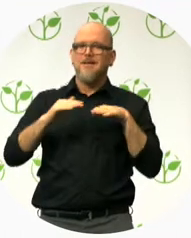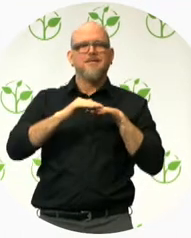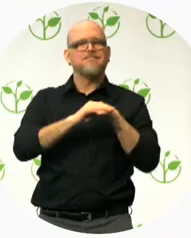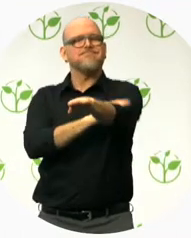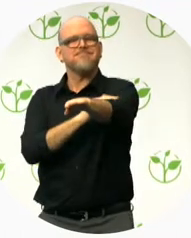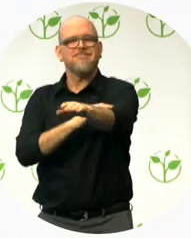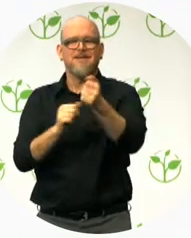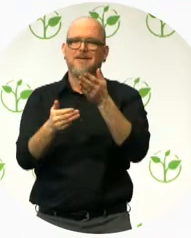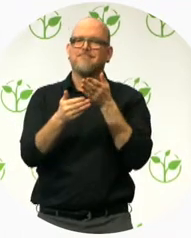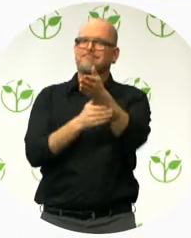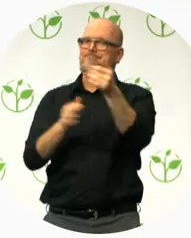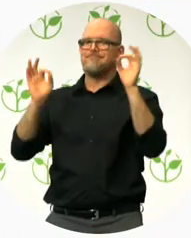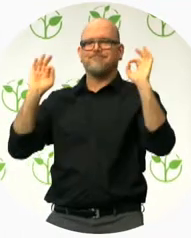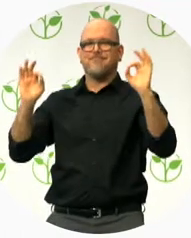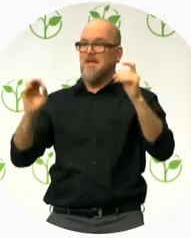accessibility.